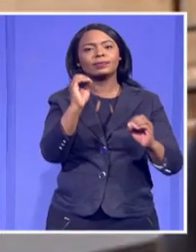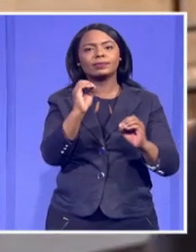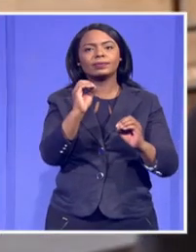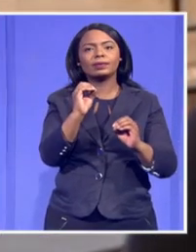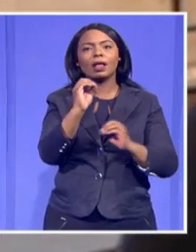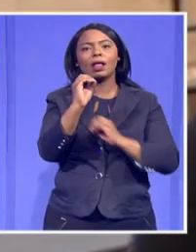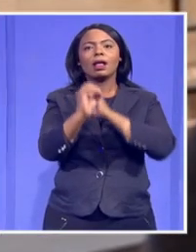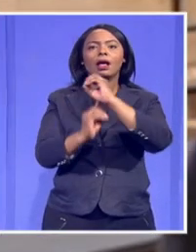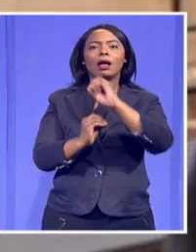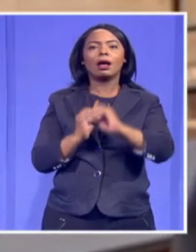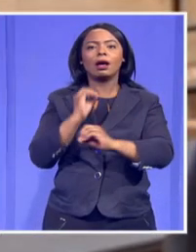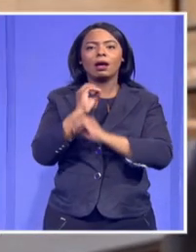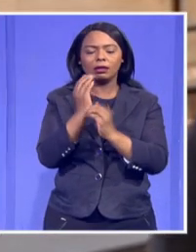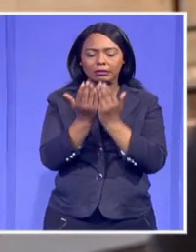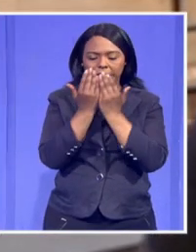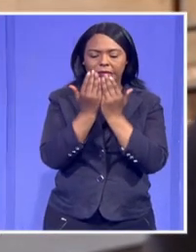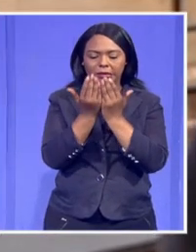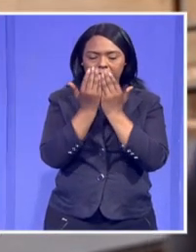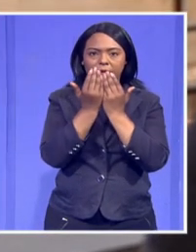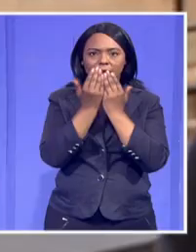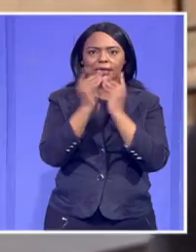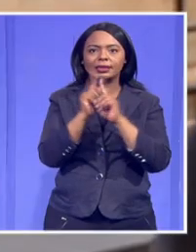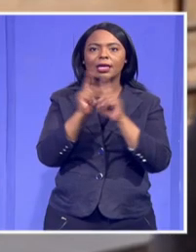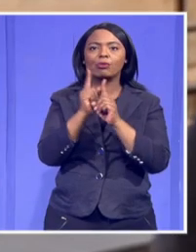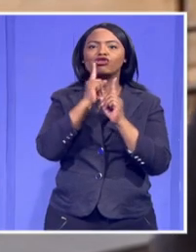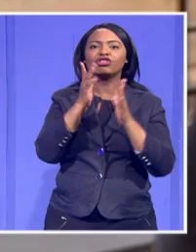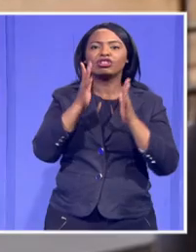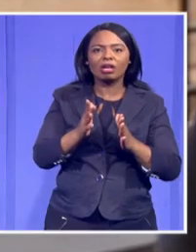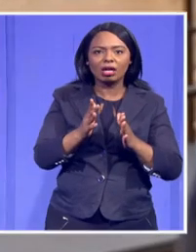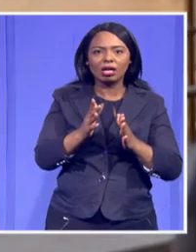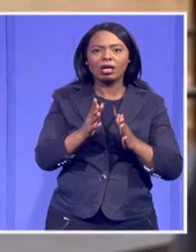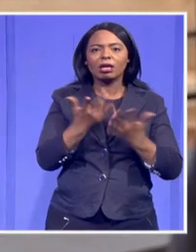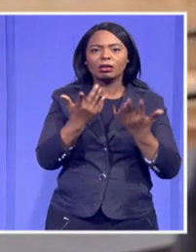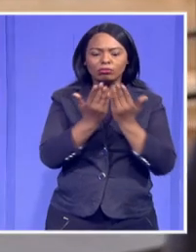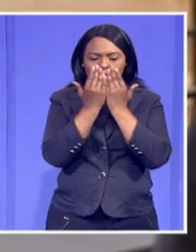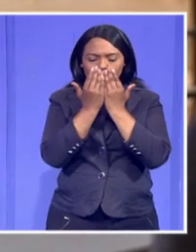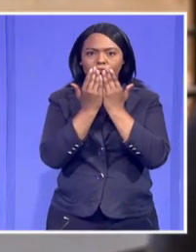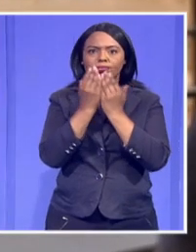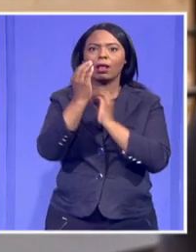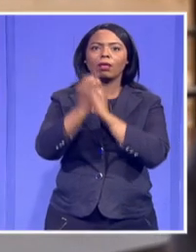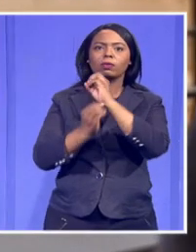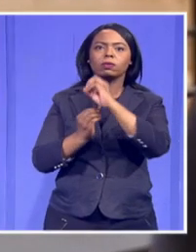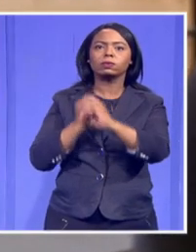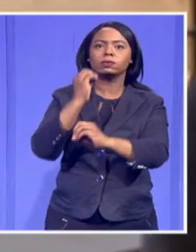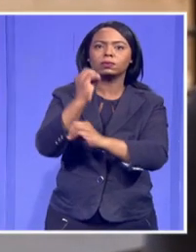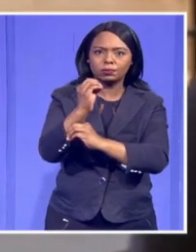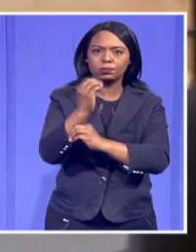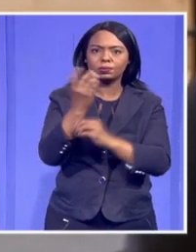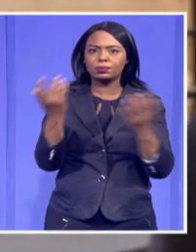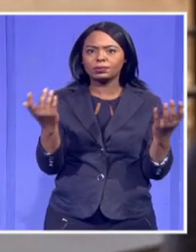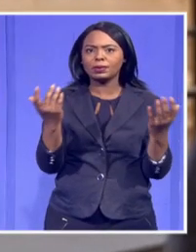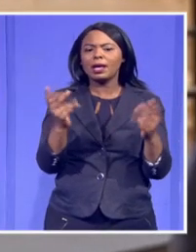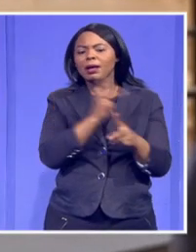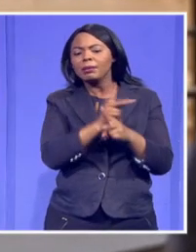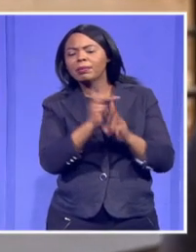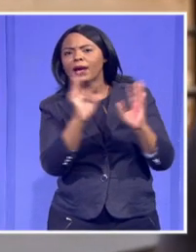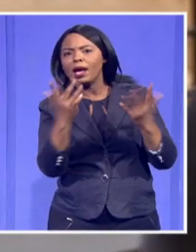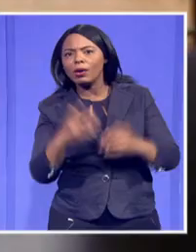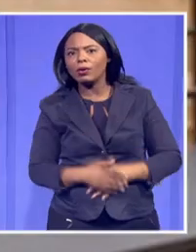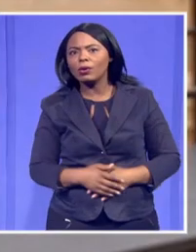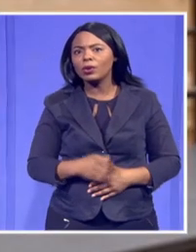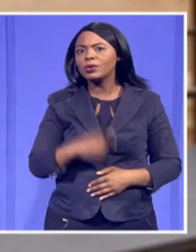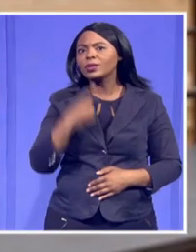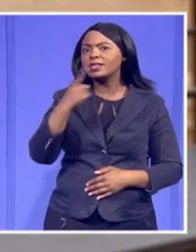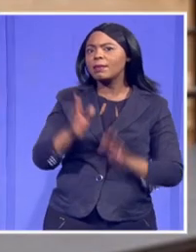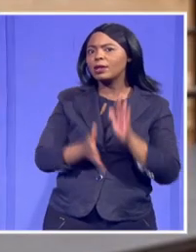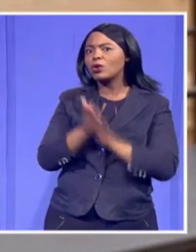even educators, they don't sleep preparing. How are they going to prepare? Are you saying they must go and buy the candles?